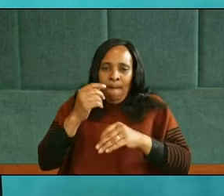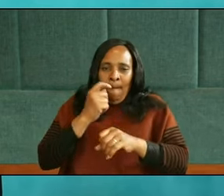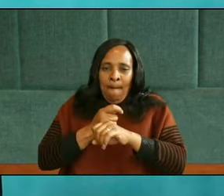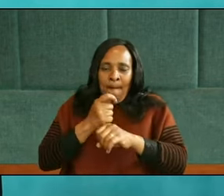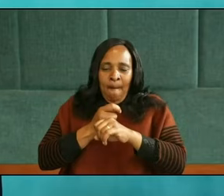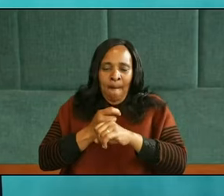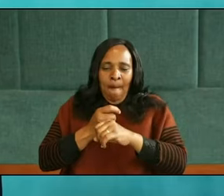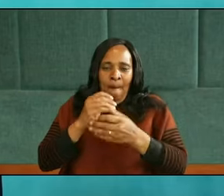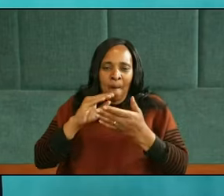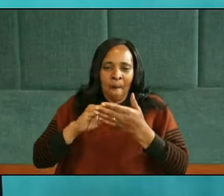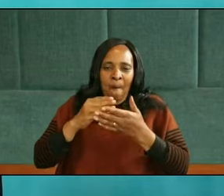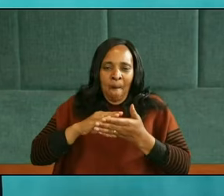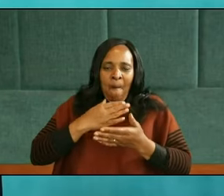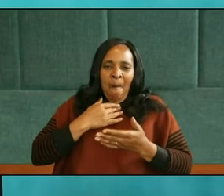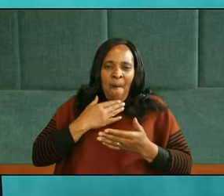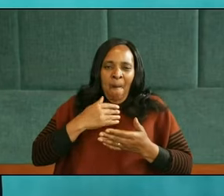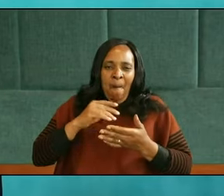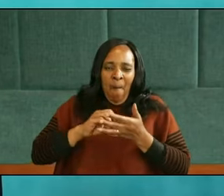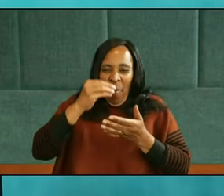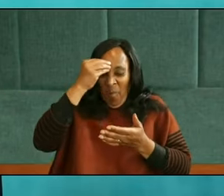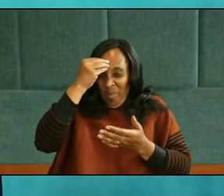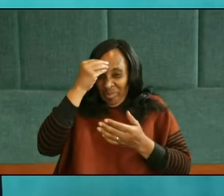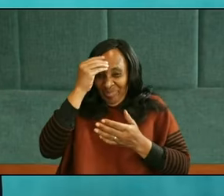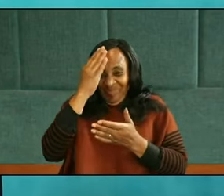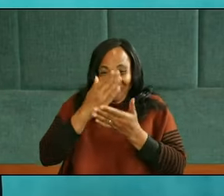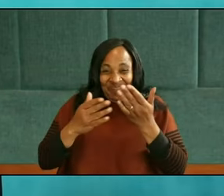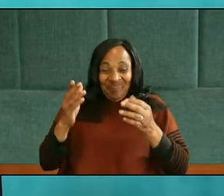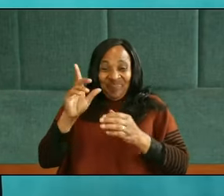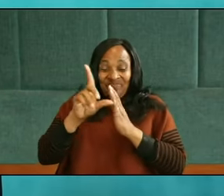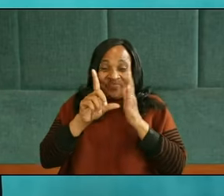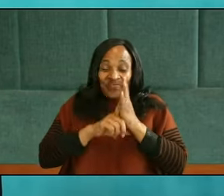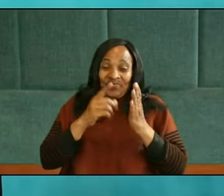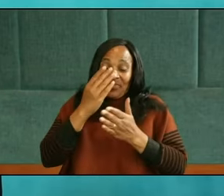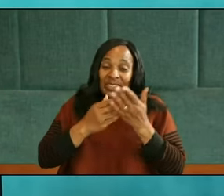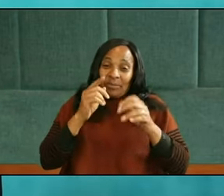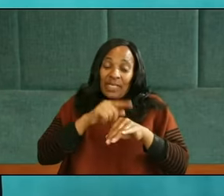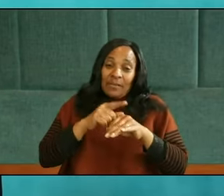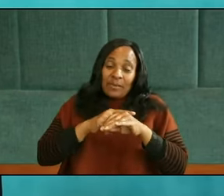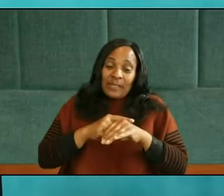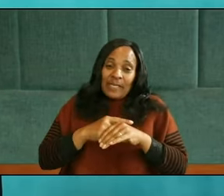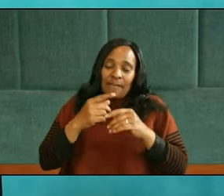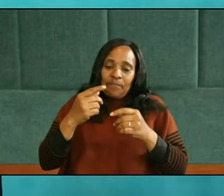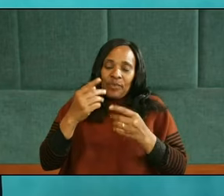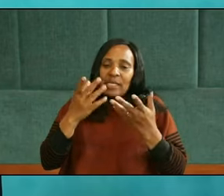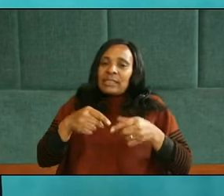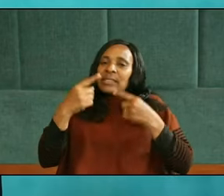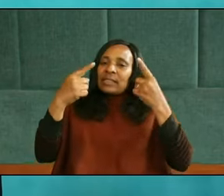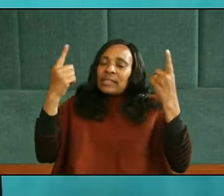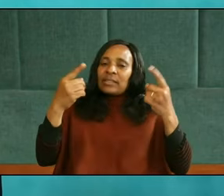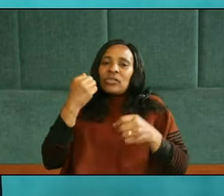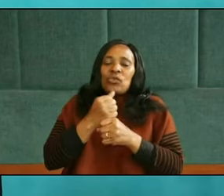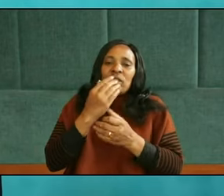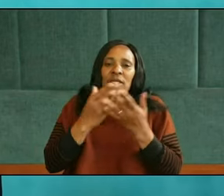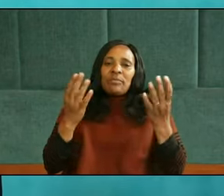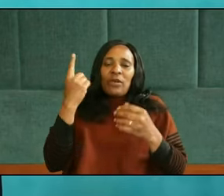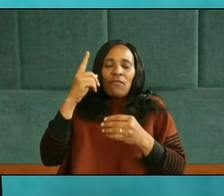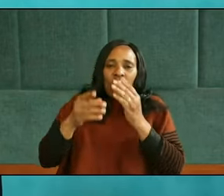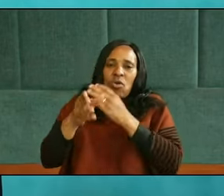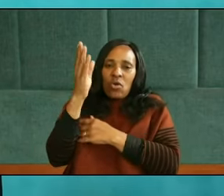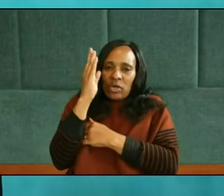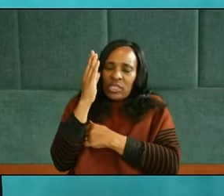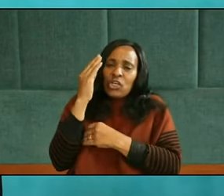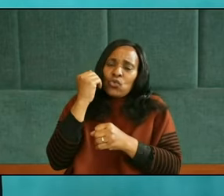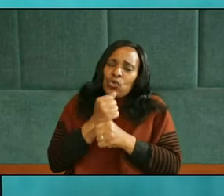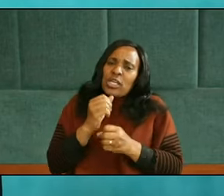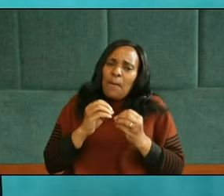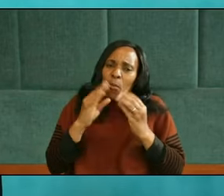like us to learn one lesson, that sometimes our definition of success may be doing something for God or